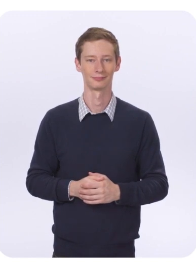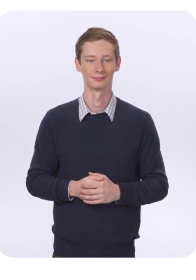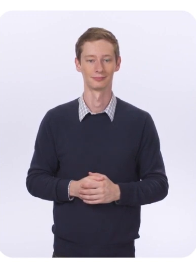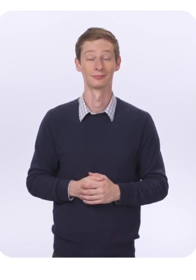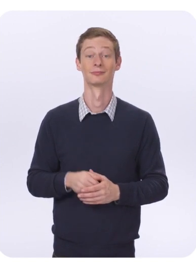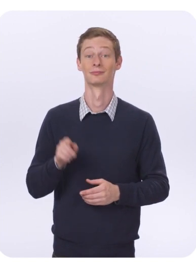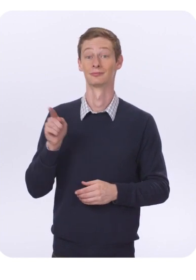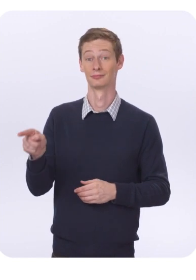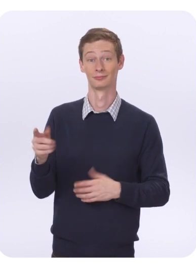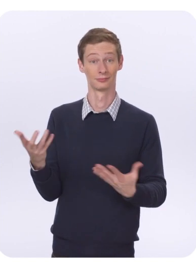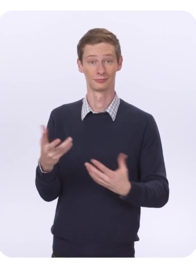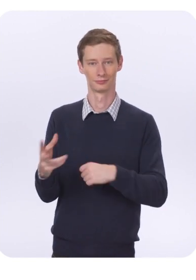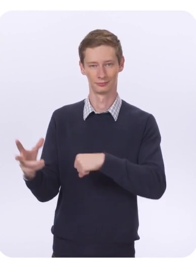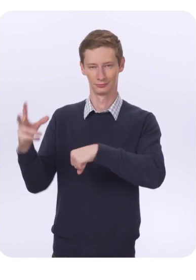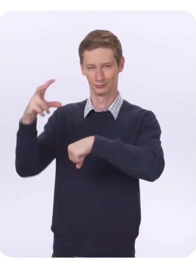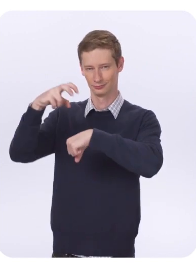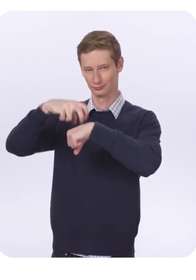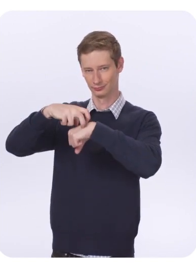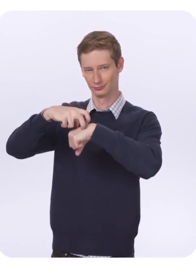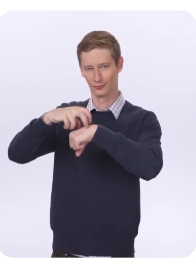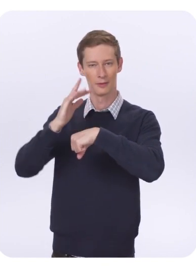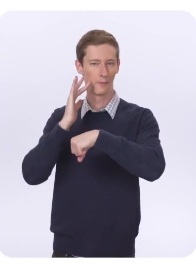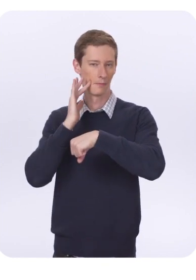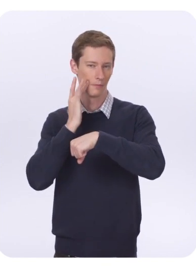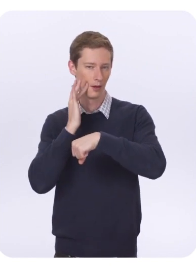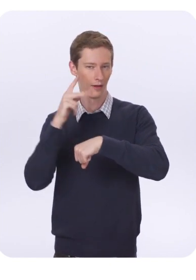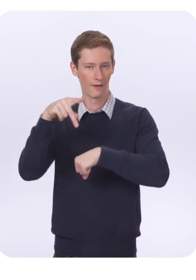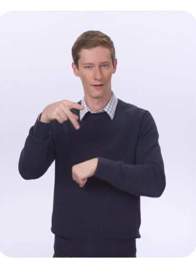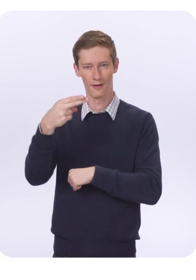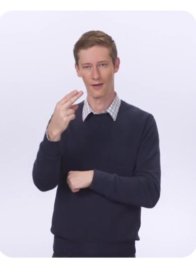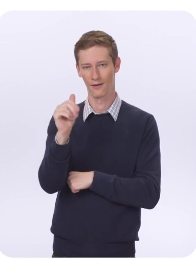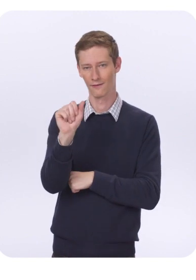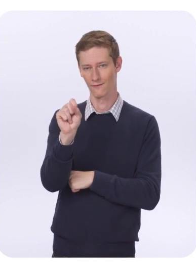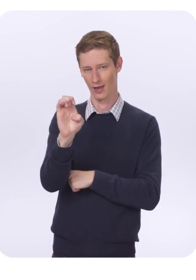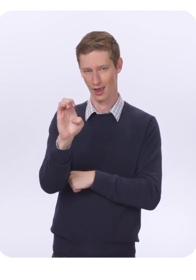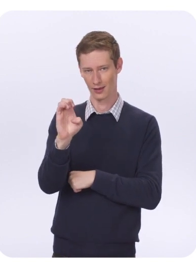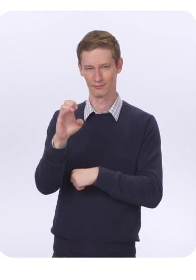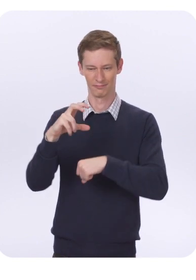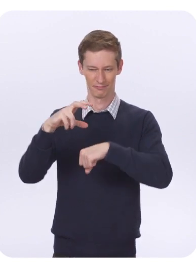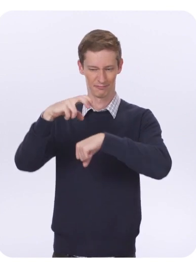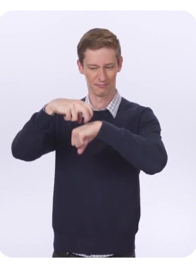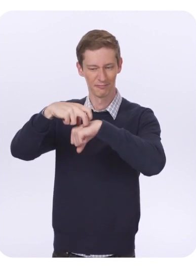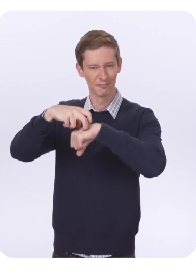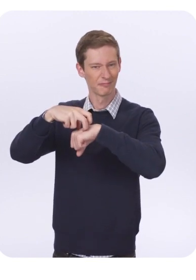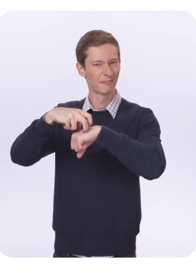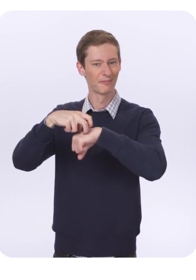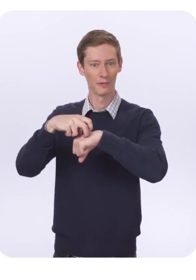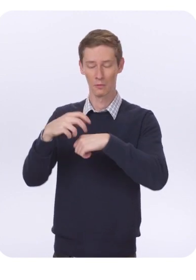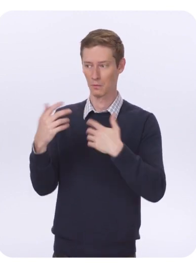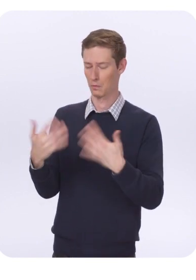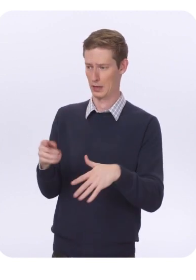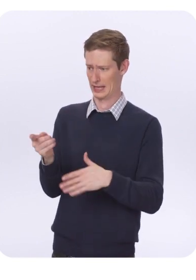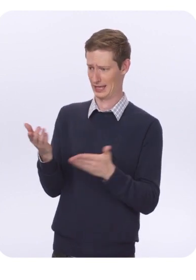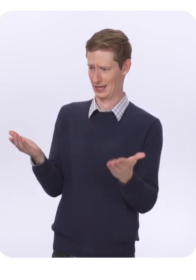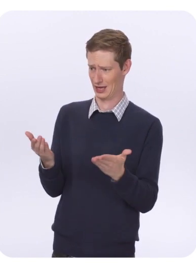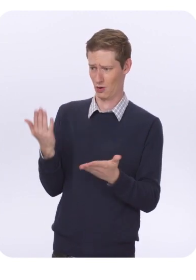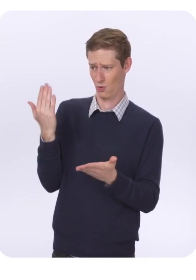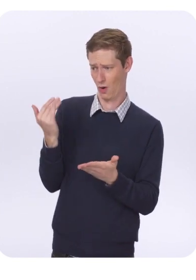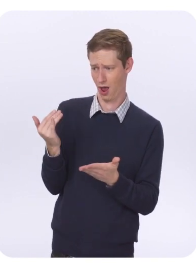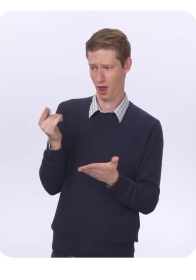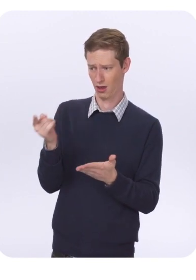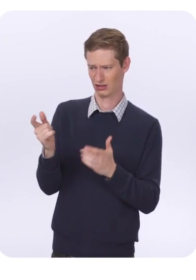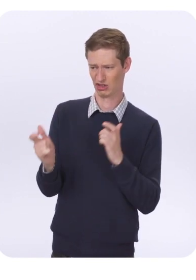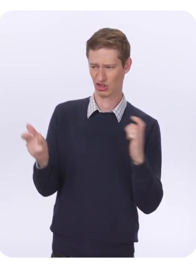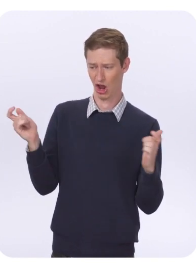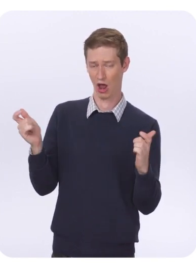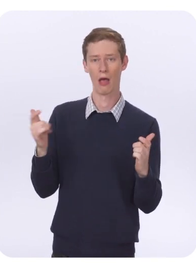This is a bacteriophage or bacteria eater. I can't believe the wave washed it all the way out here. They're found everywhere